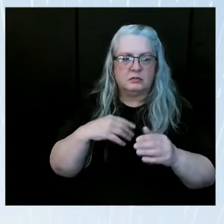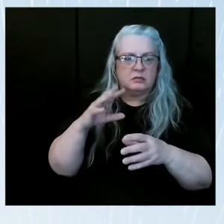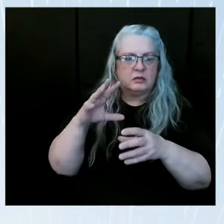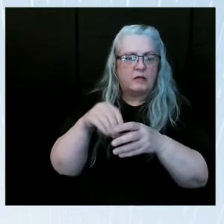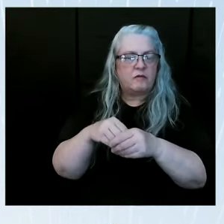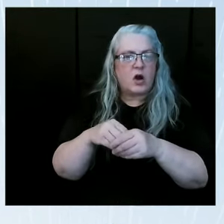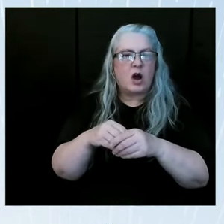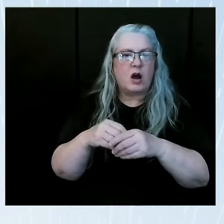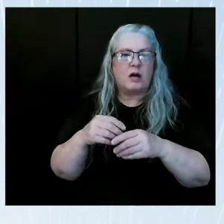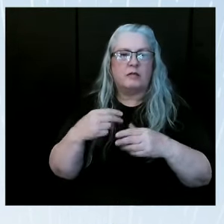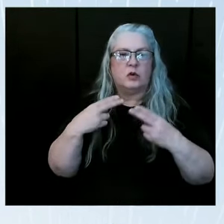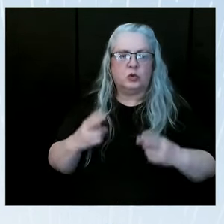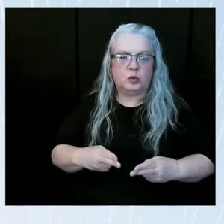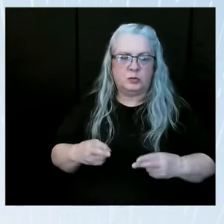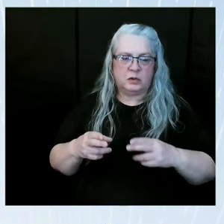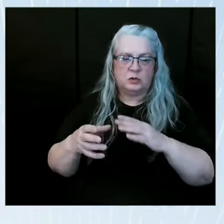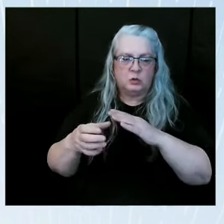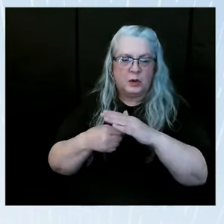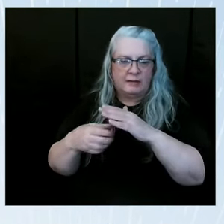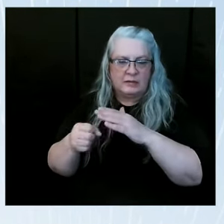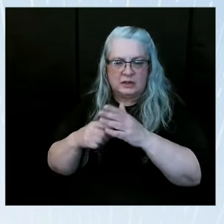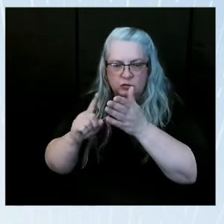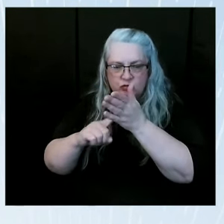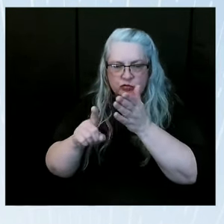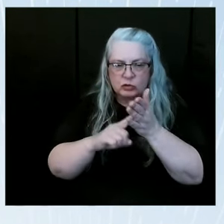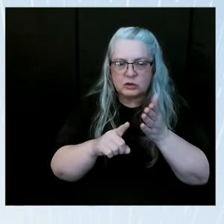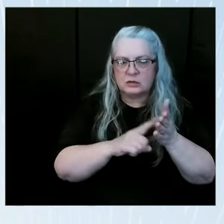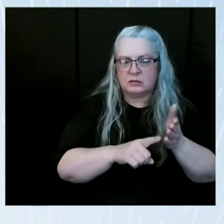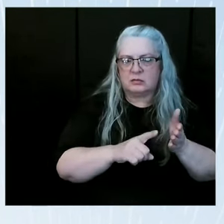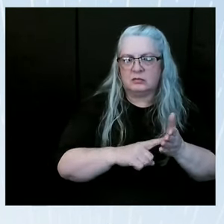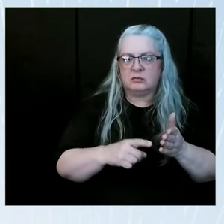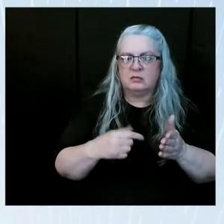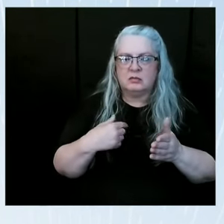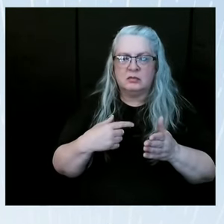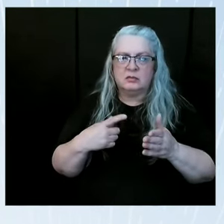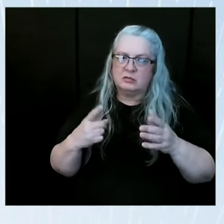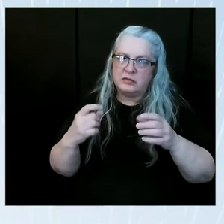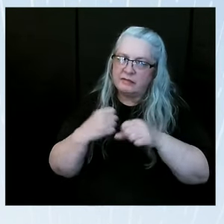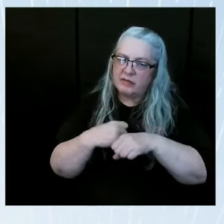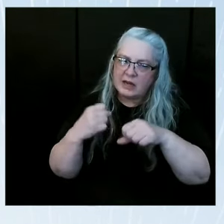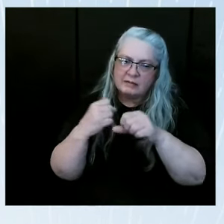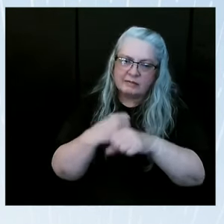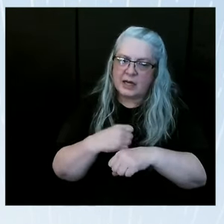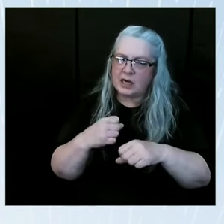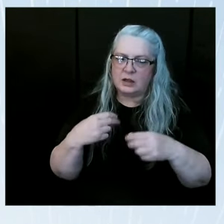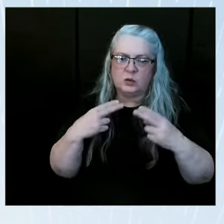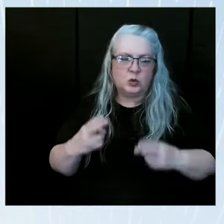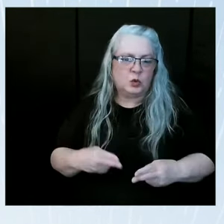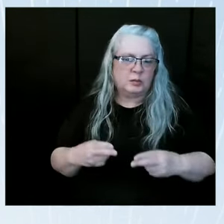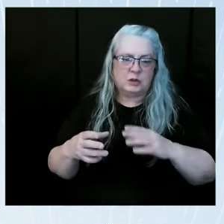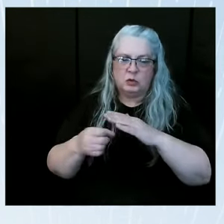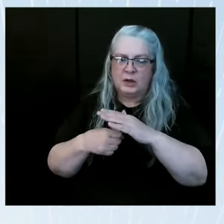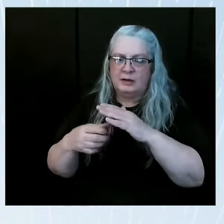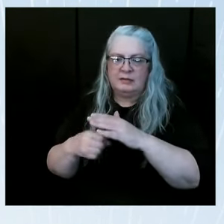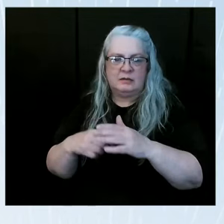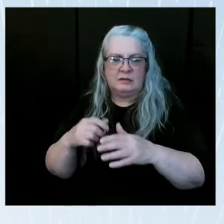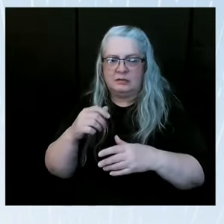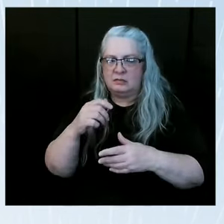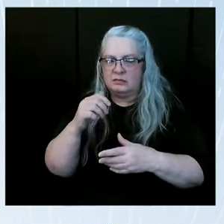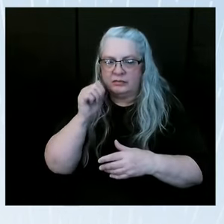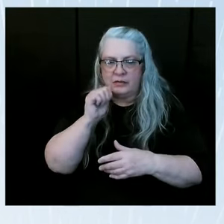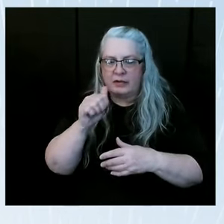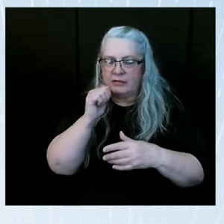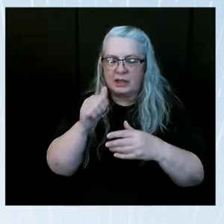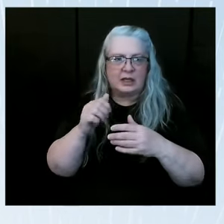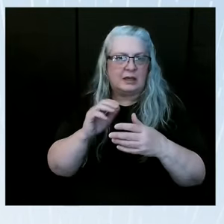trafficking day in and day out. And it was very, very moving to hear them speak of the fact that they see the worst